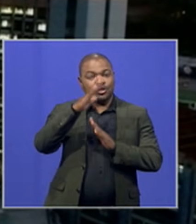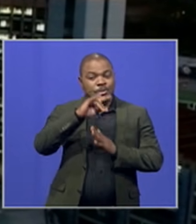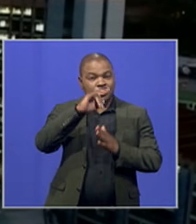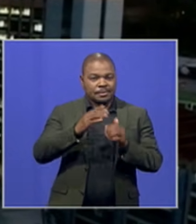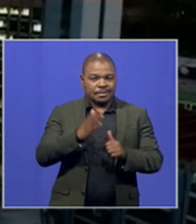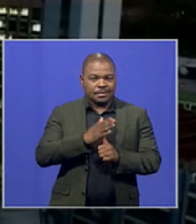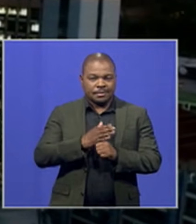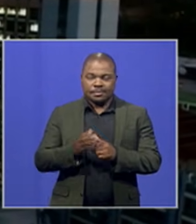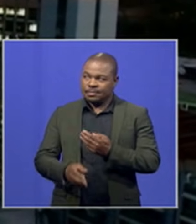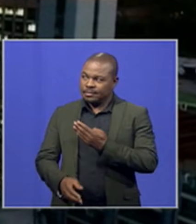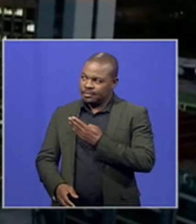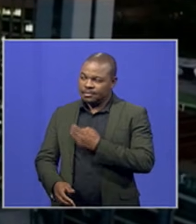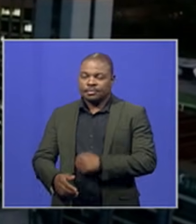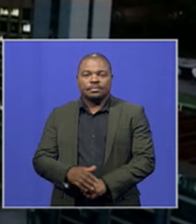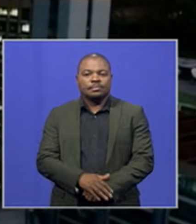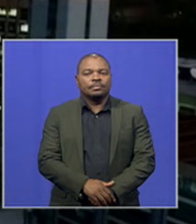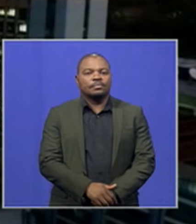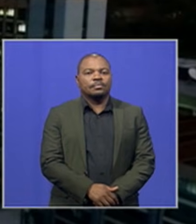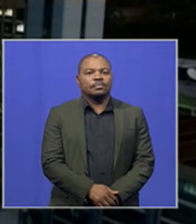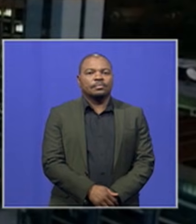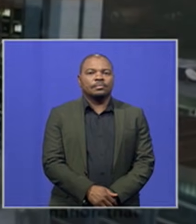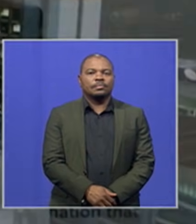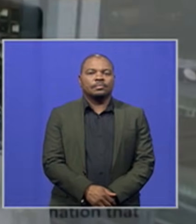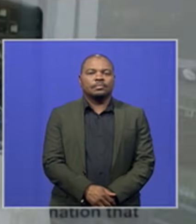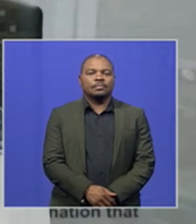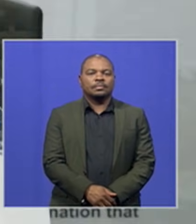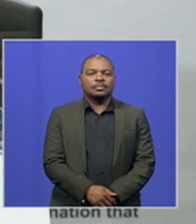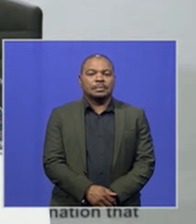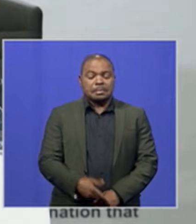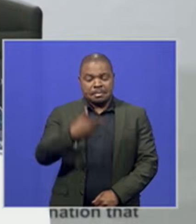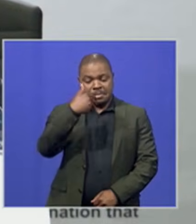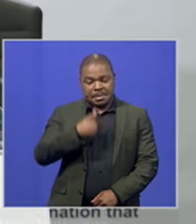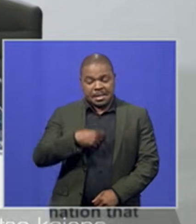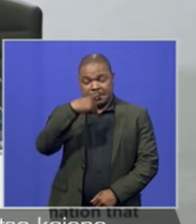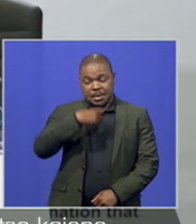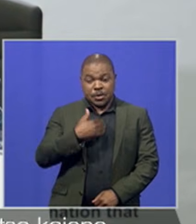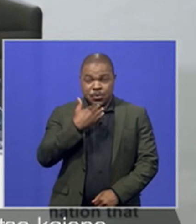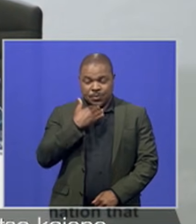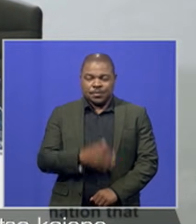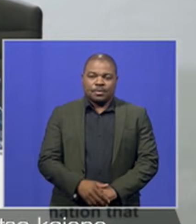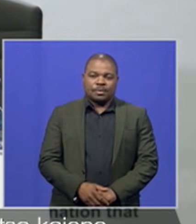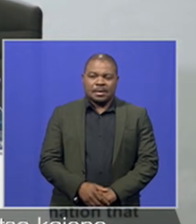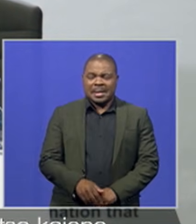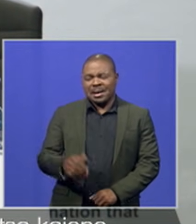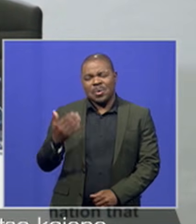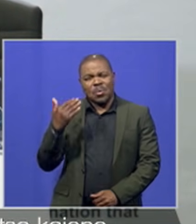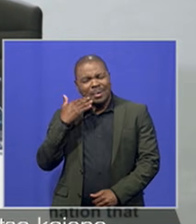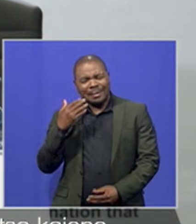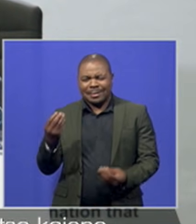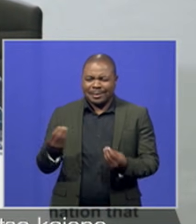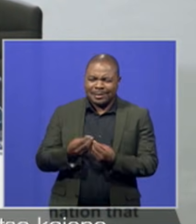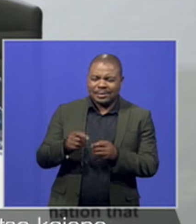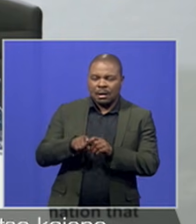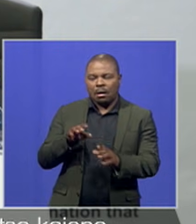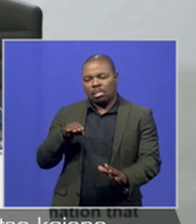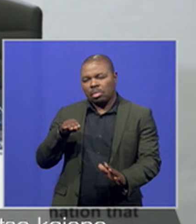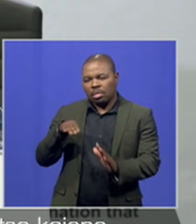ha re lekoletse itlhommeng pele. I'm the kind of person, when the chips are down,